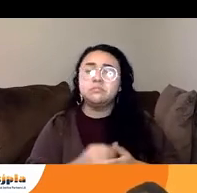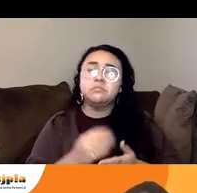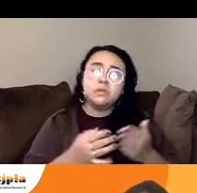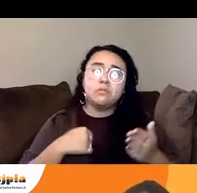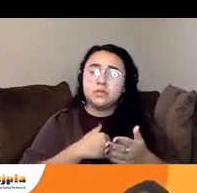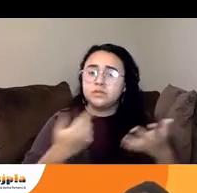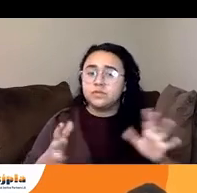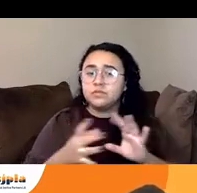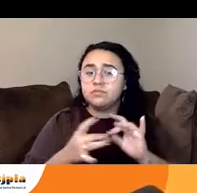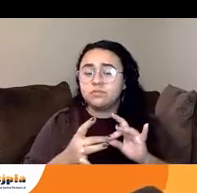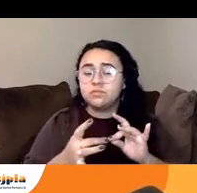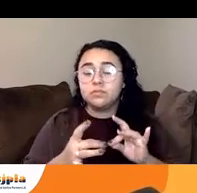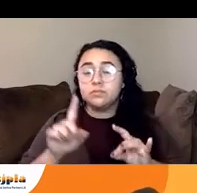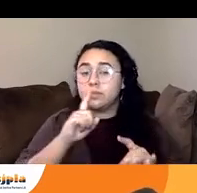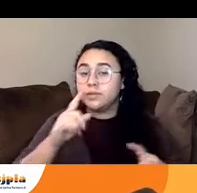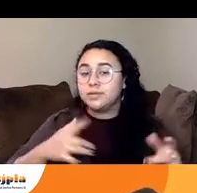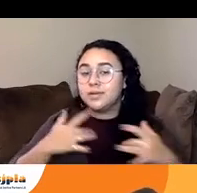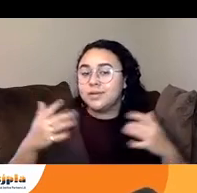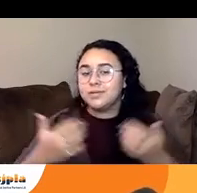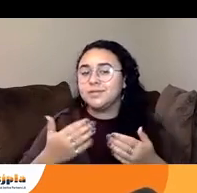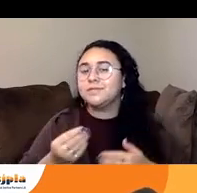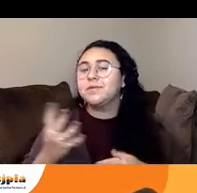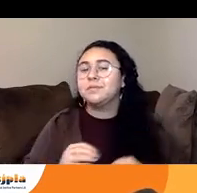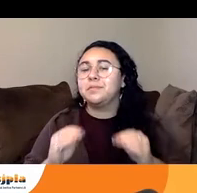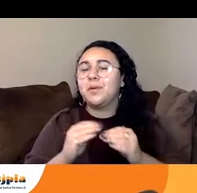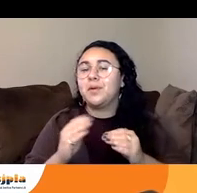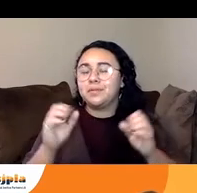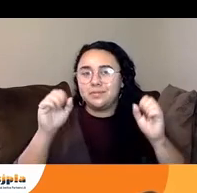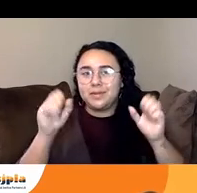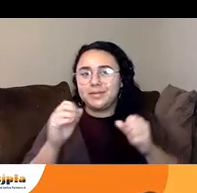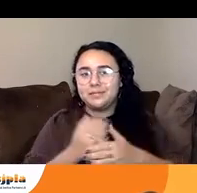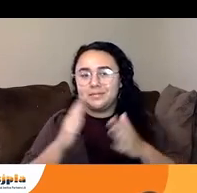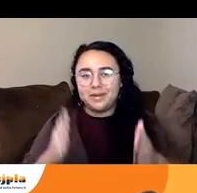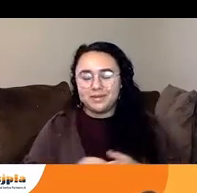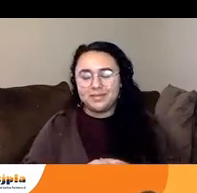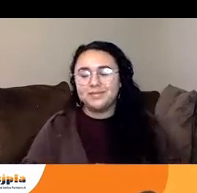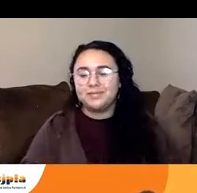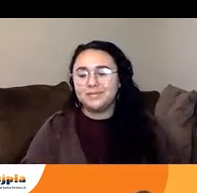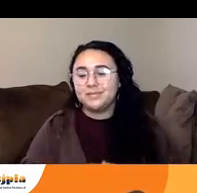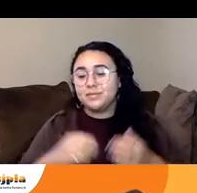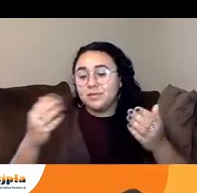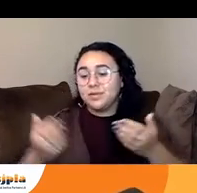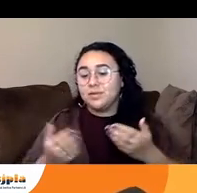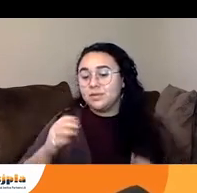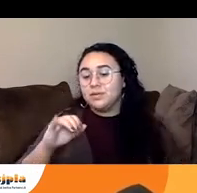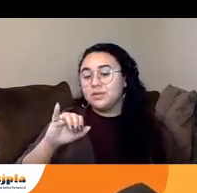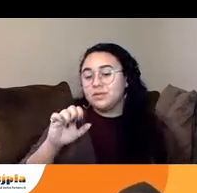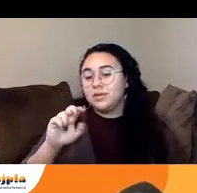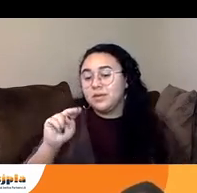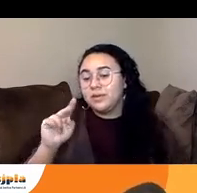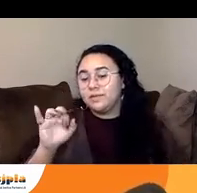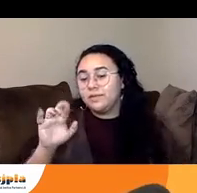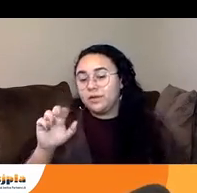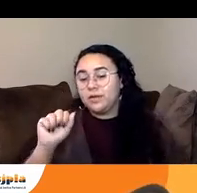really excited to introduce a couple more of our wonderful partners. I'd like to welcome Jennifer